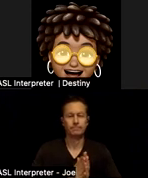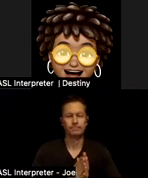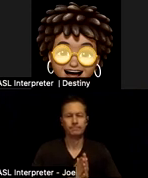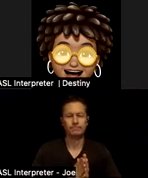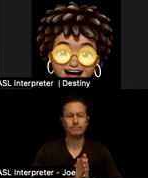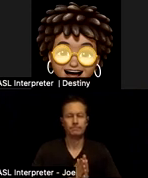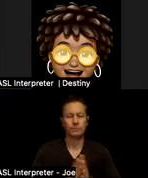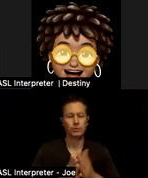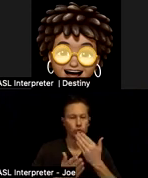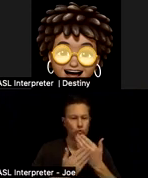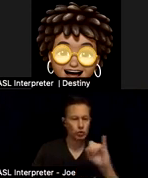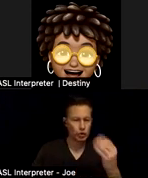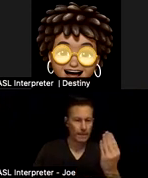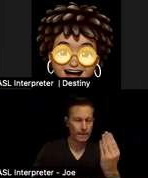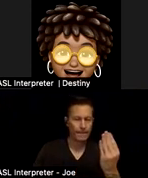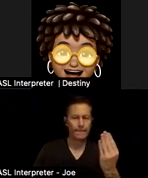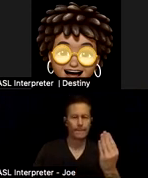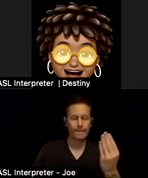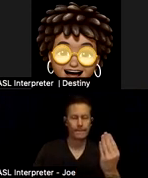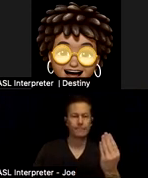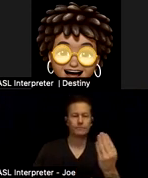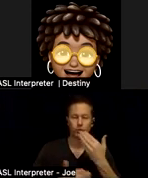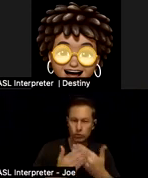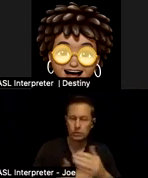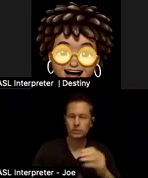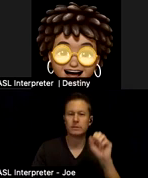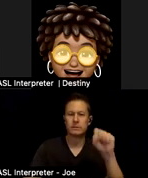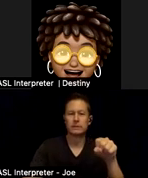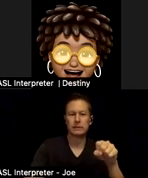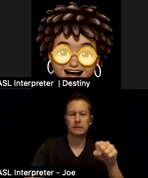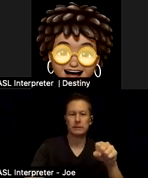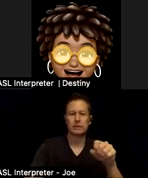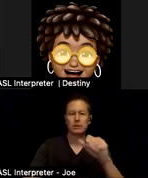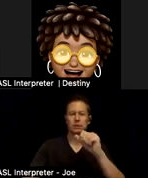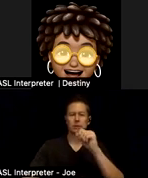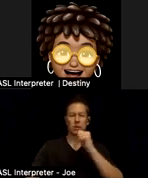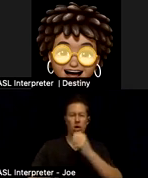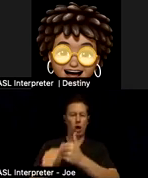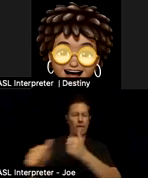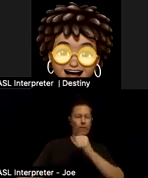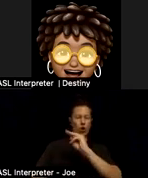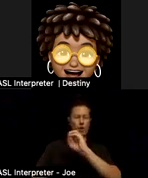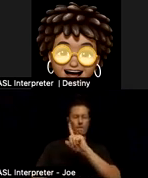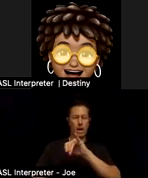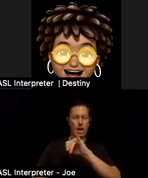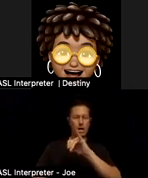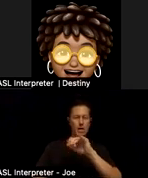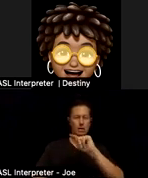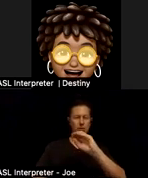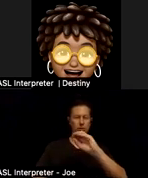Good job. Very good. Yeah, stay away from Molly and toggle bolts. They're not seismic